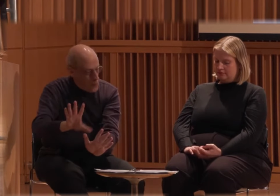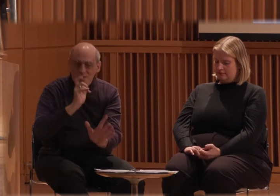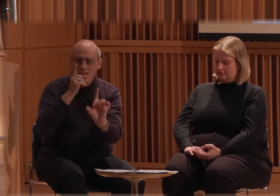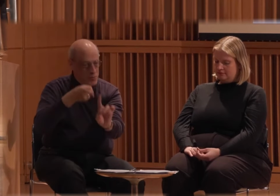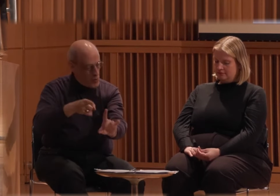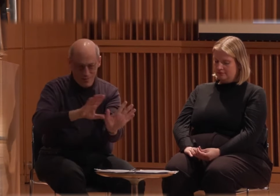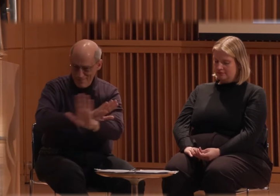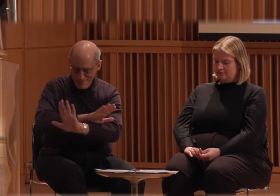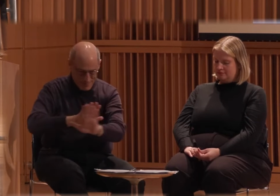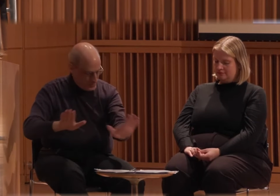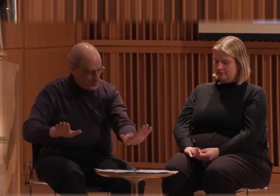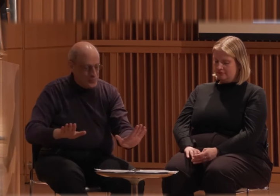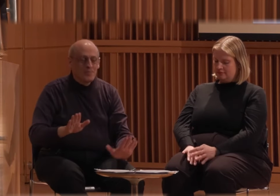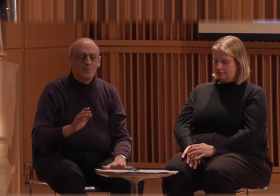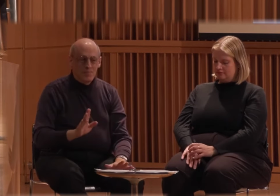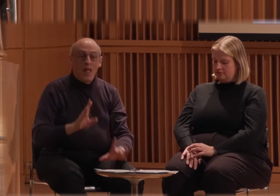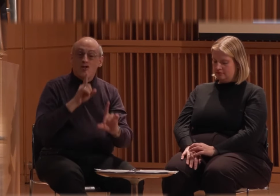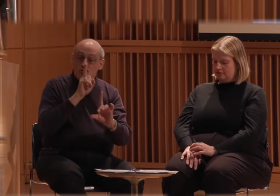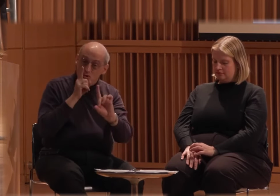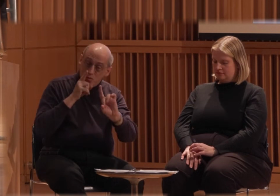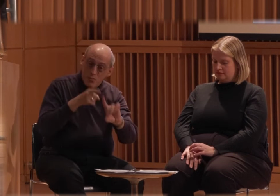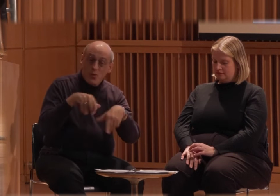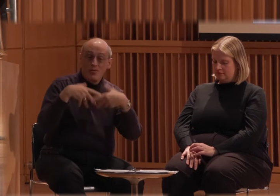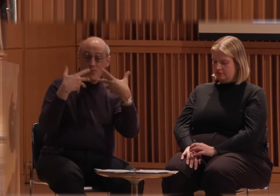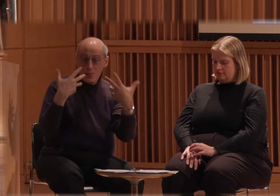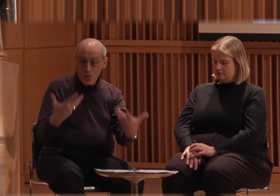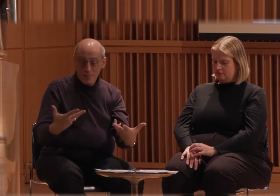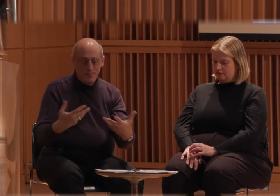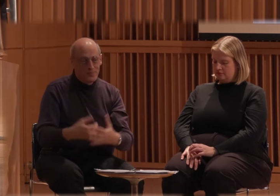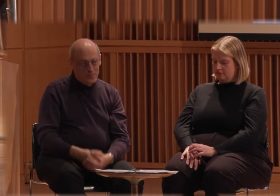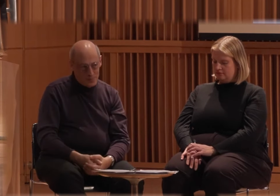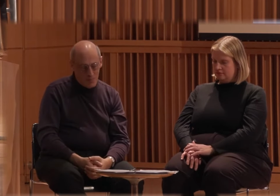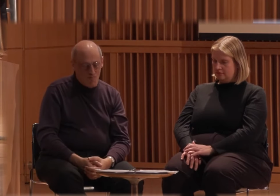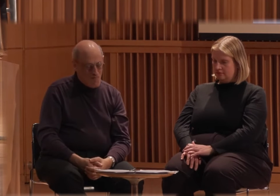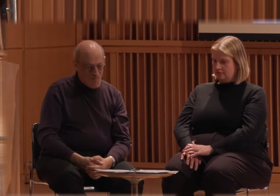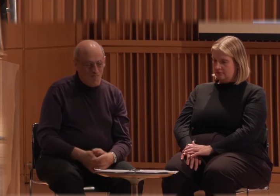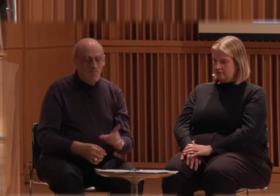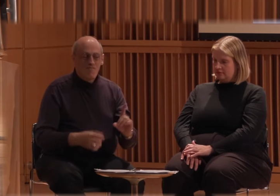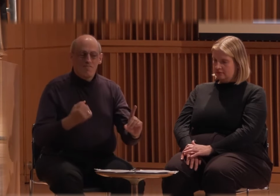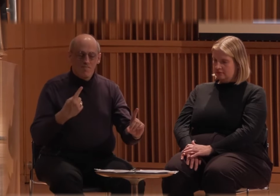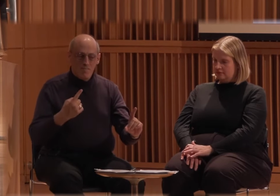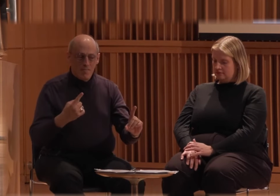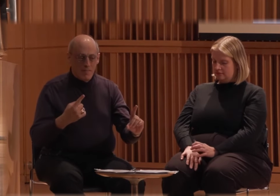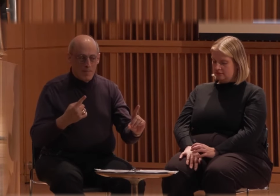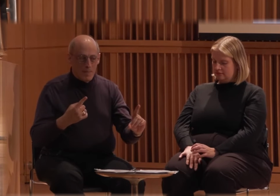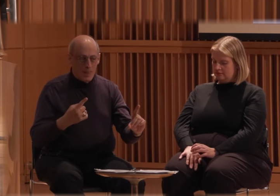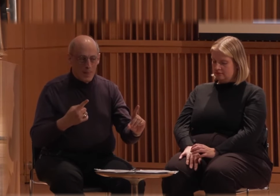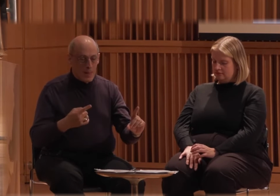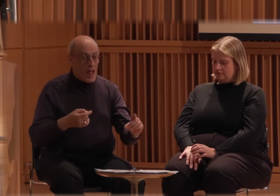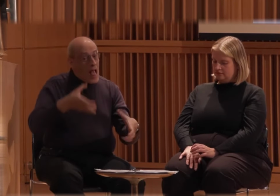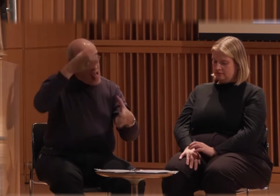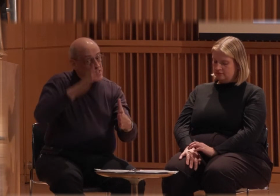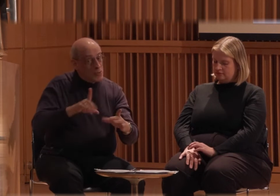delegate foreign policy to undergrads because they just did as well in my experience. That's not what he's saying. But he is saying that